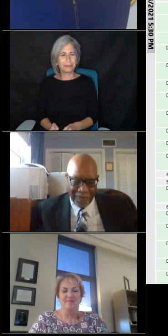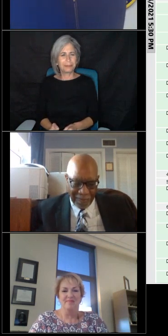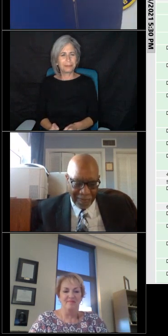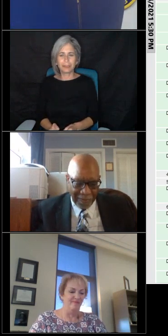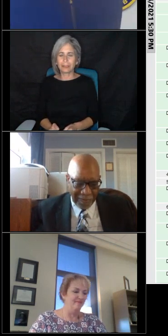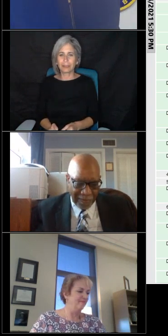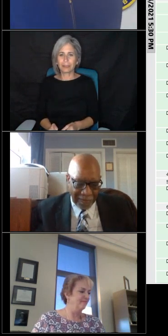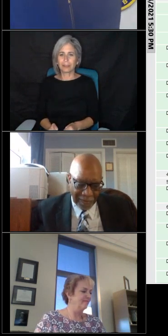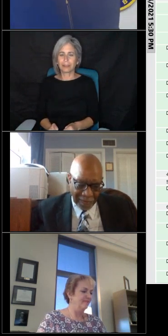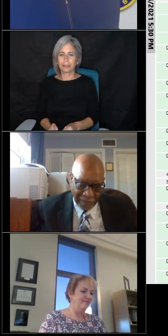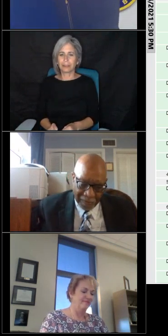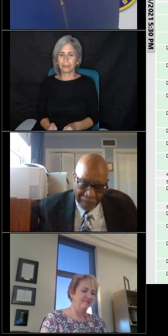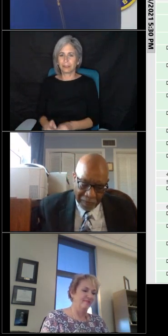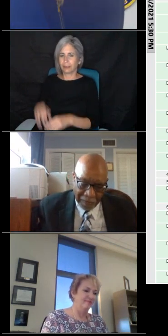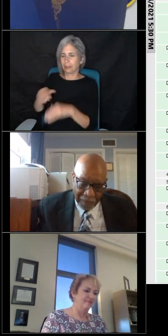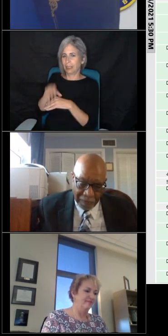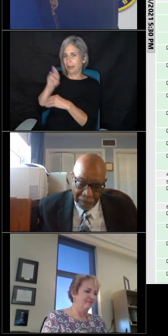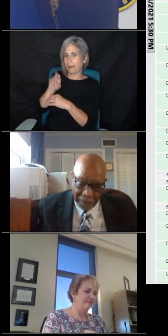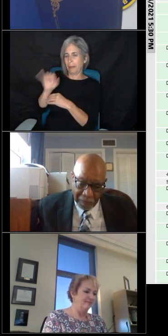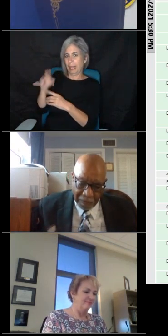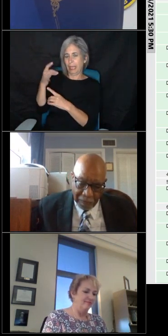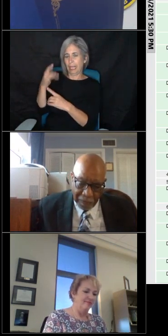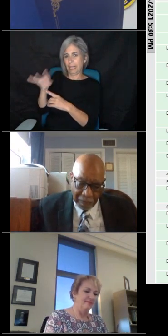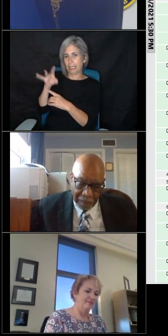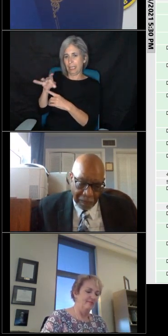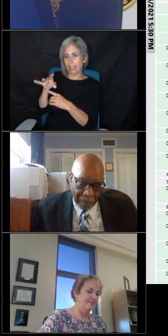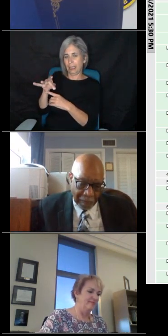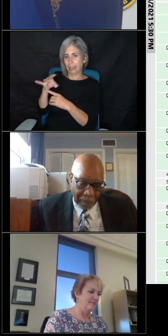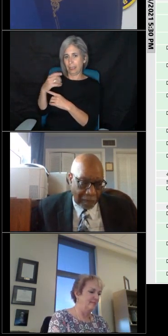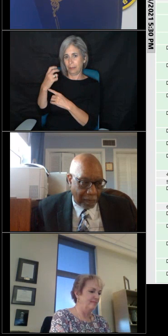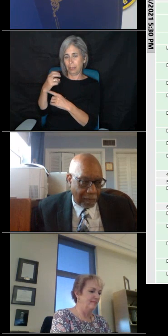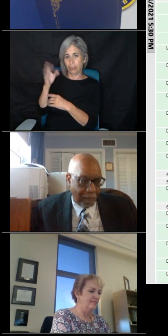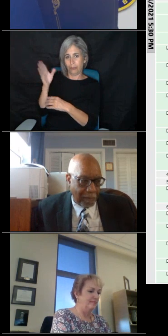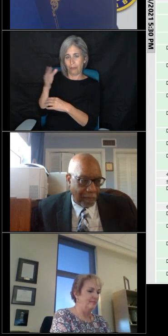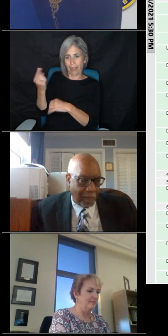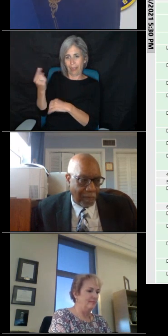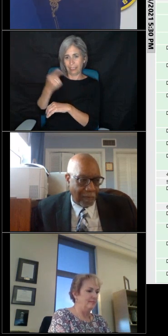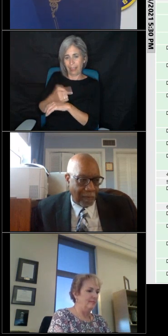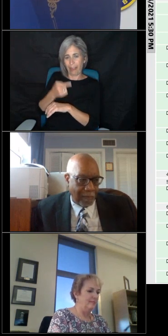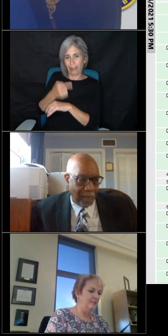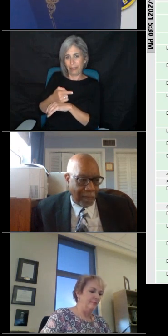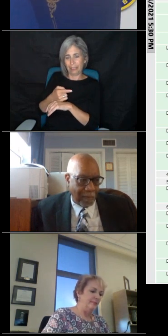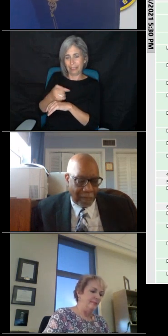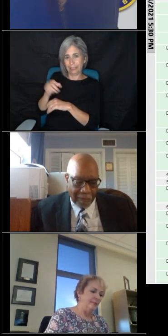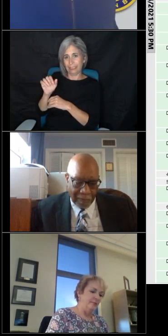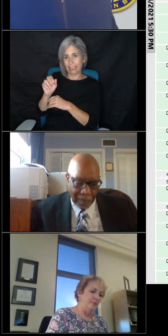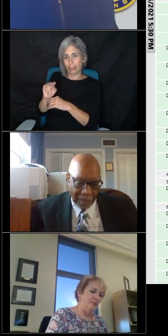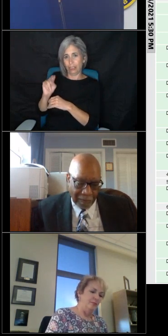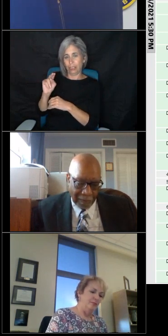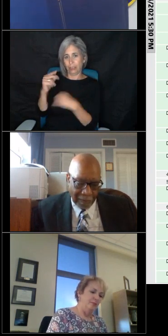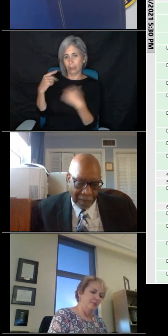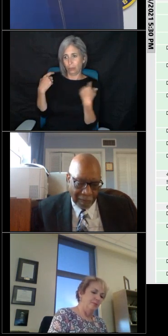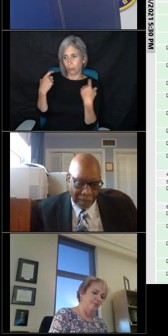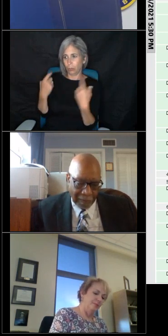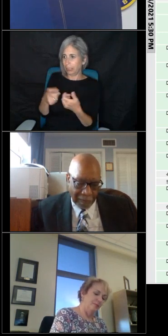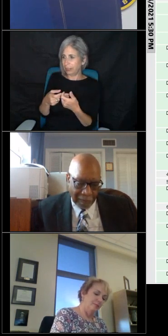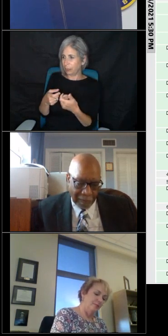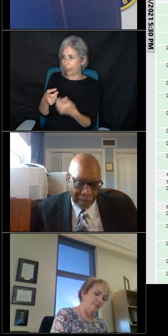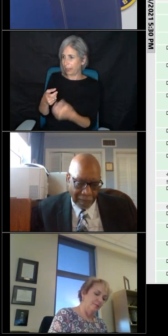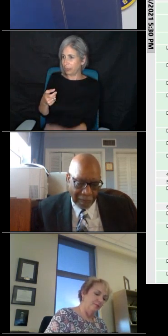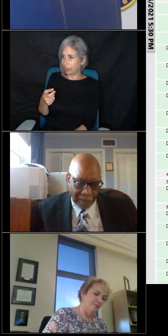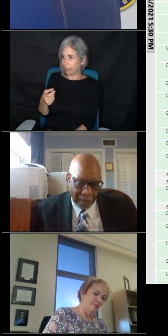Next, we're going to proclaim May 18th as Haitian Flag Day and proclaim the month of May 2021 as Haitian Heritage Month. City of